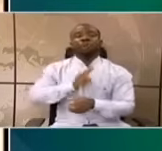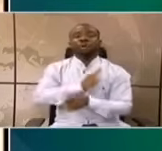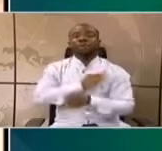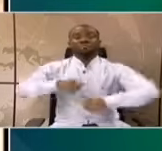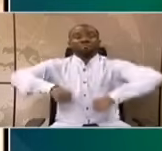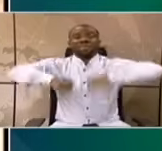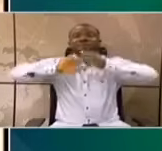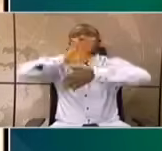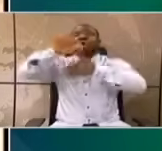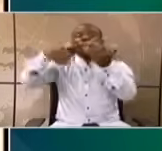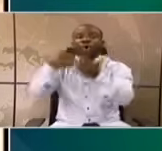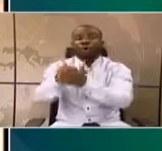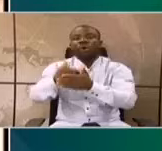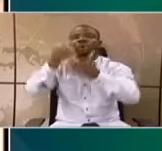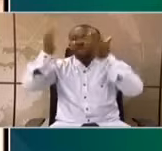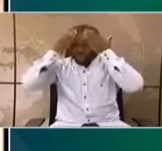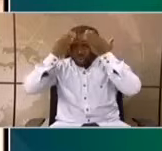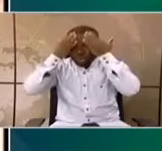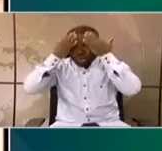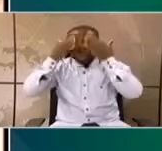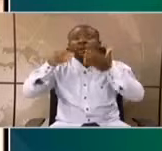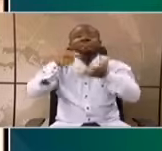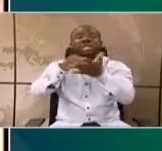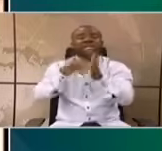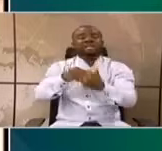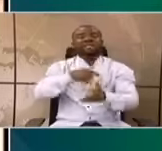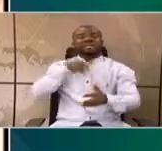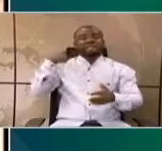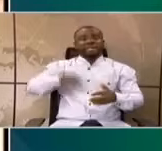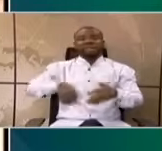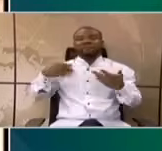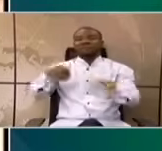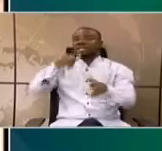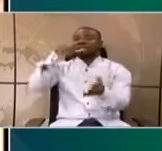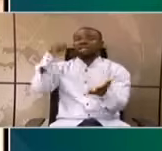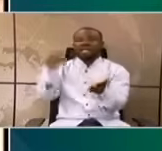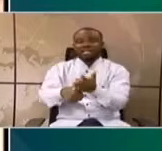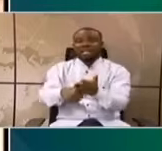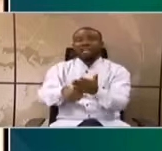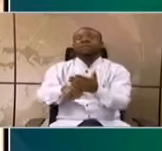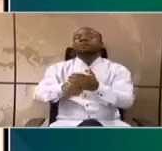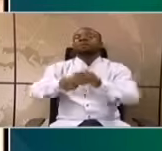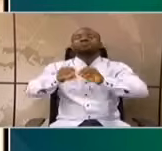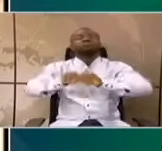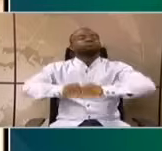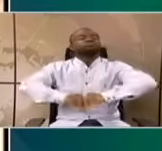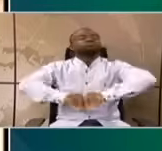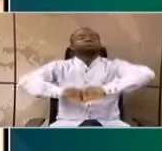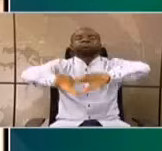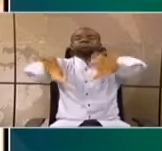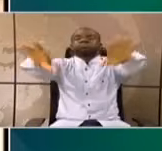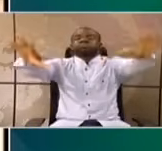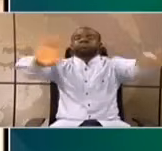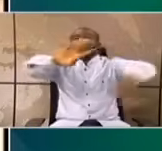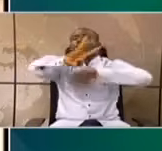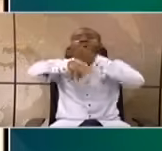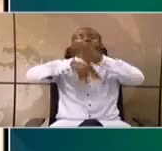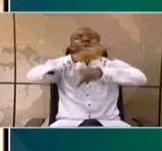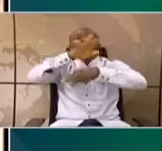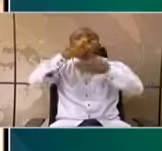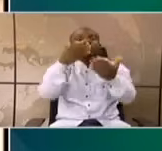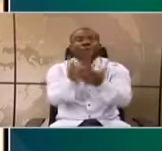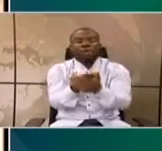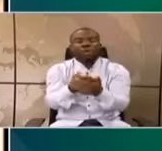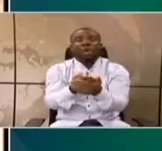se China atrocrat amewiase ina amanyo mto cocoa ni nyina se Ghana